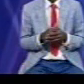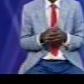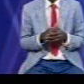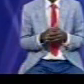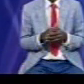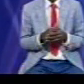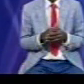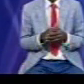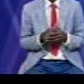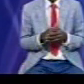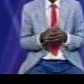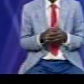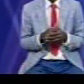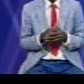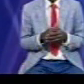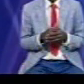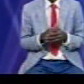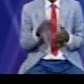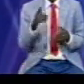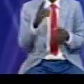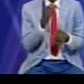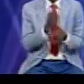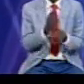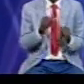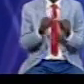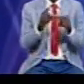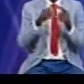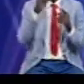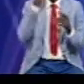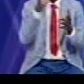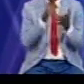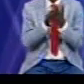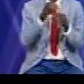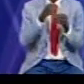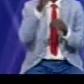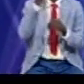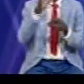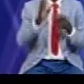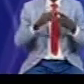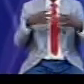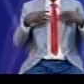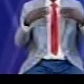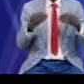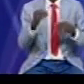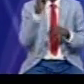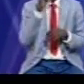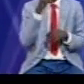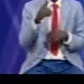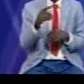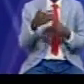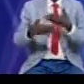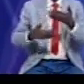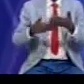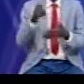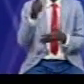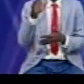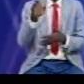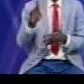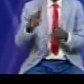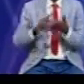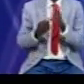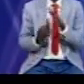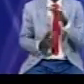I felt I just kept trusting God that there was going to be a miracle. Along the line, GCK came in, because I started feeling the pain